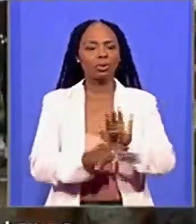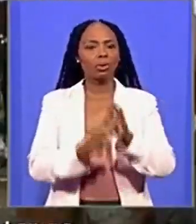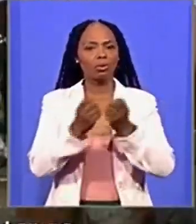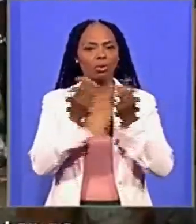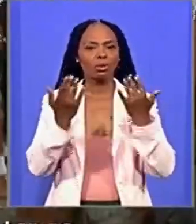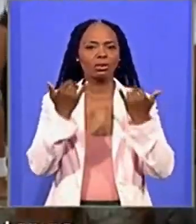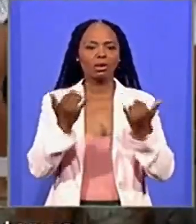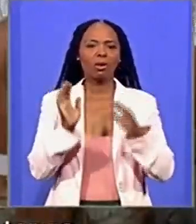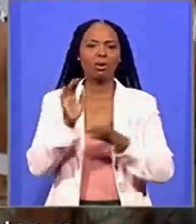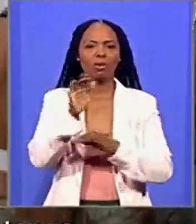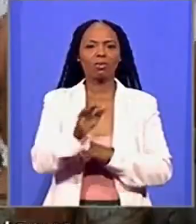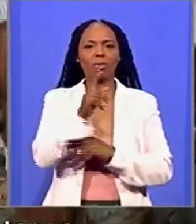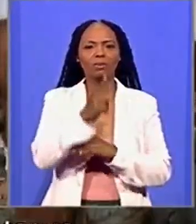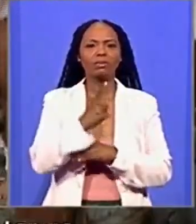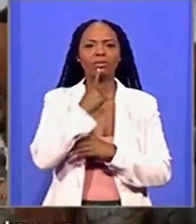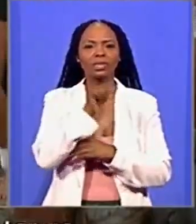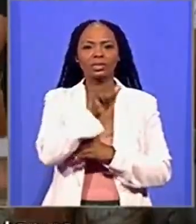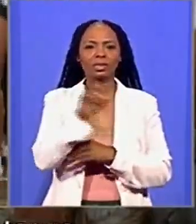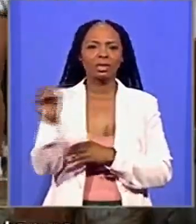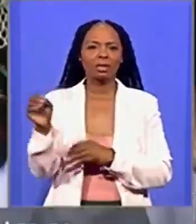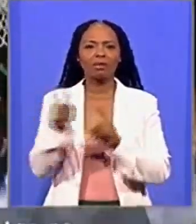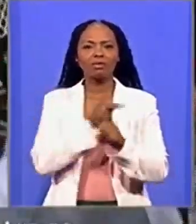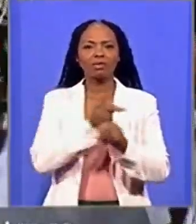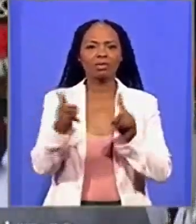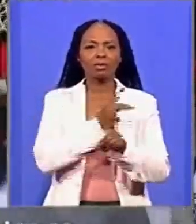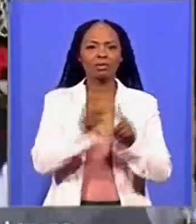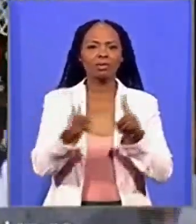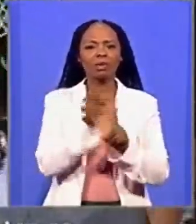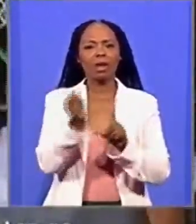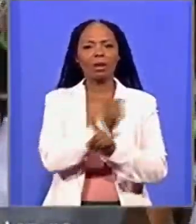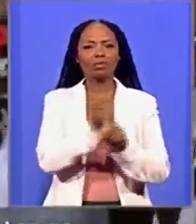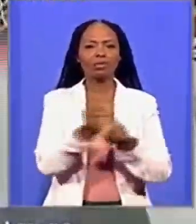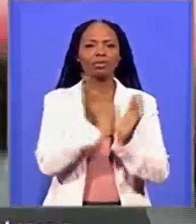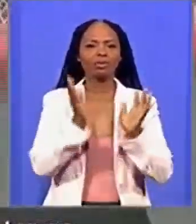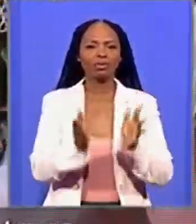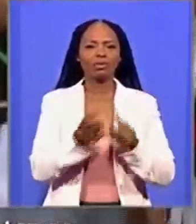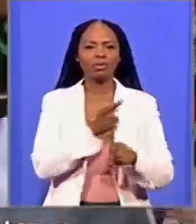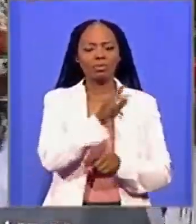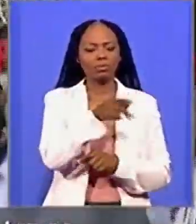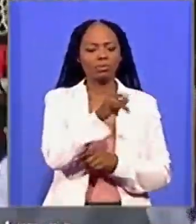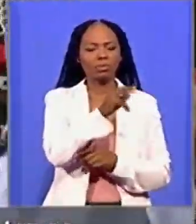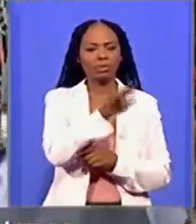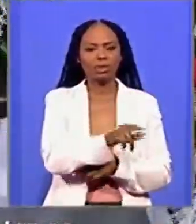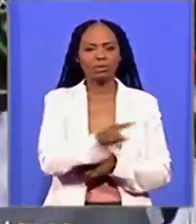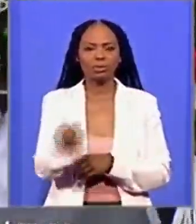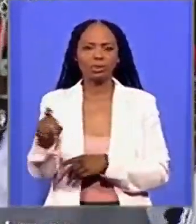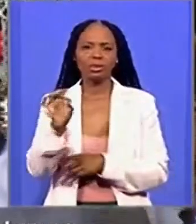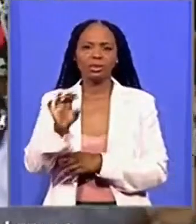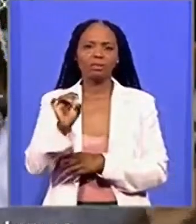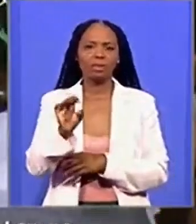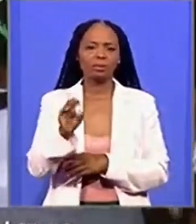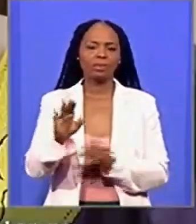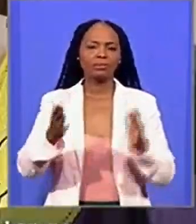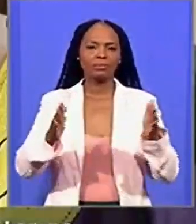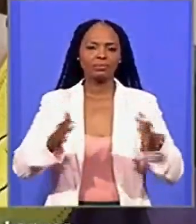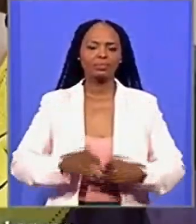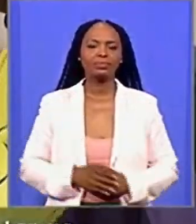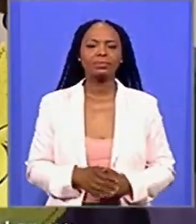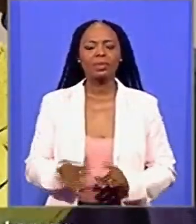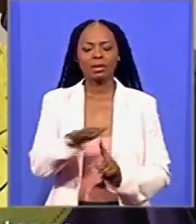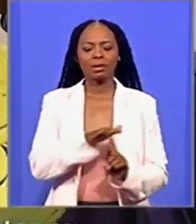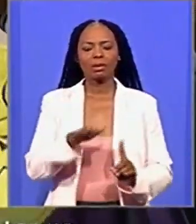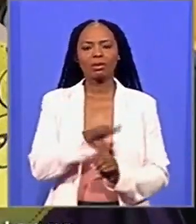fetang 1,600 tsa tlhekefetso ya bong pakeng tsa Phupu le Loetse selemong sena setrekeng sa Umgungundlovu. We are here